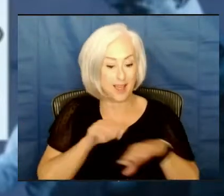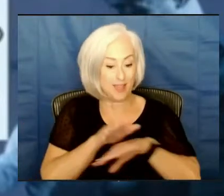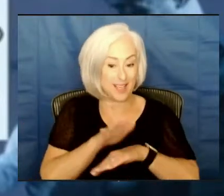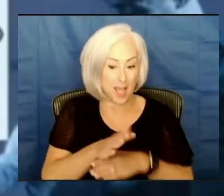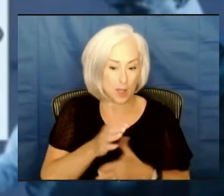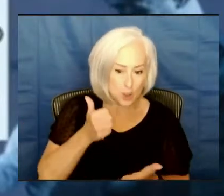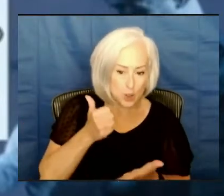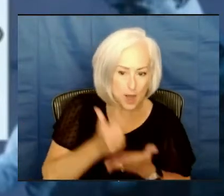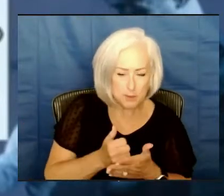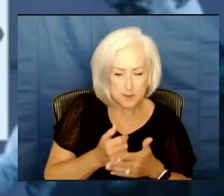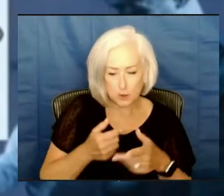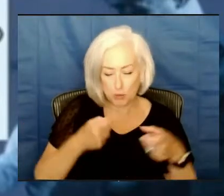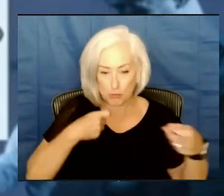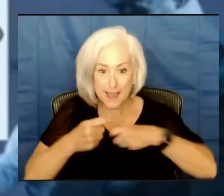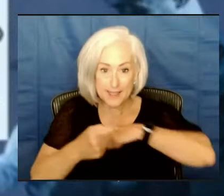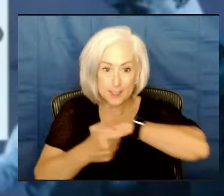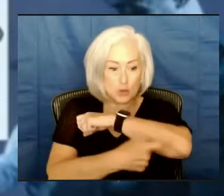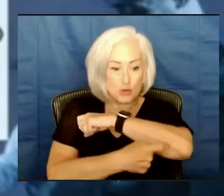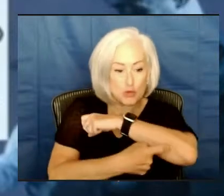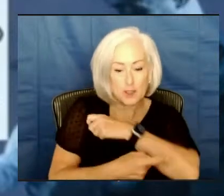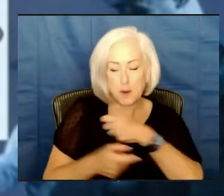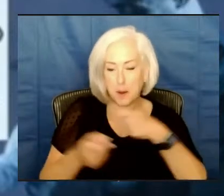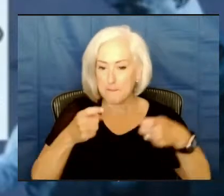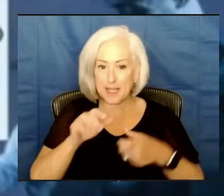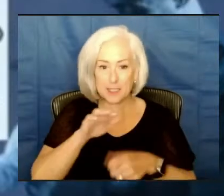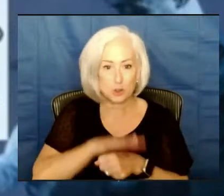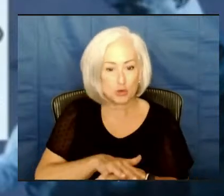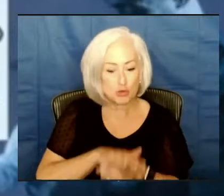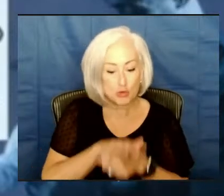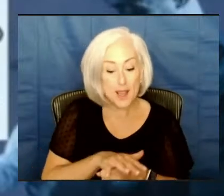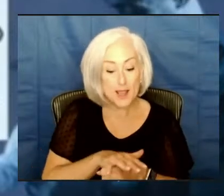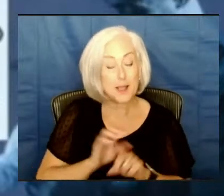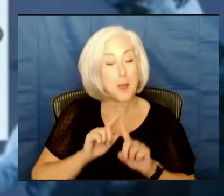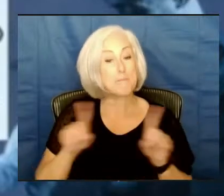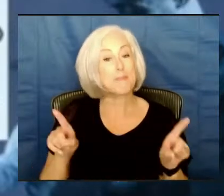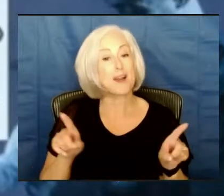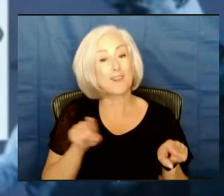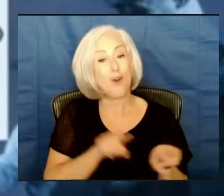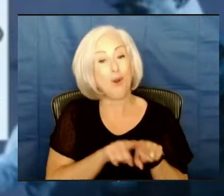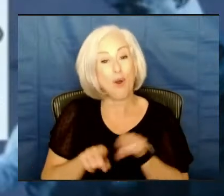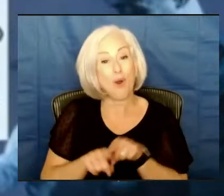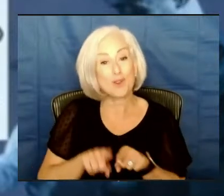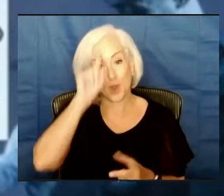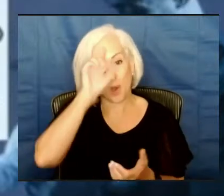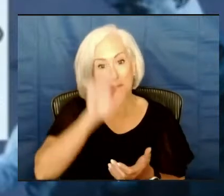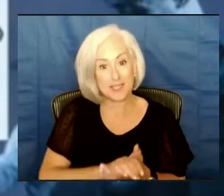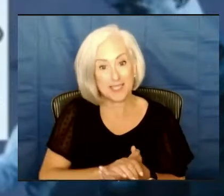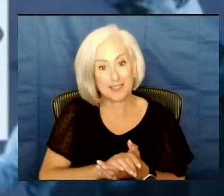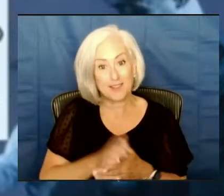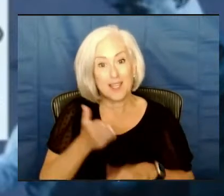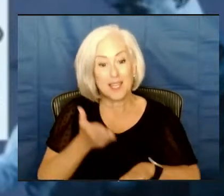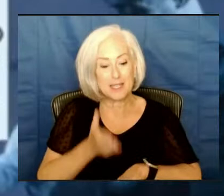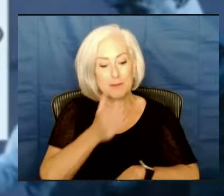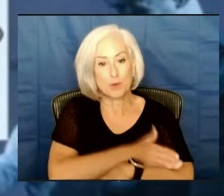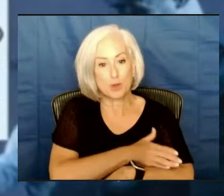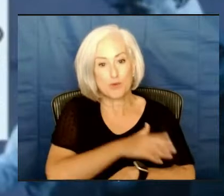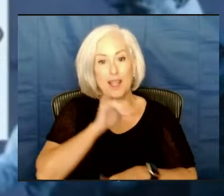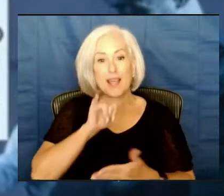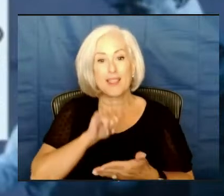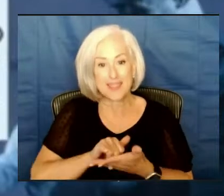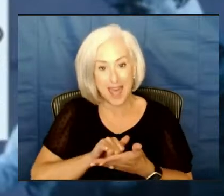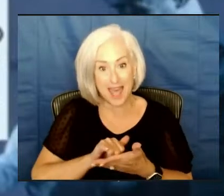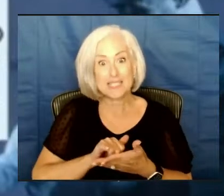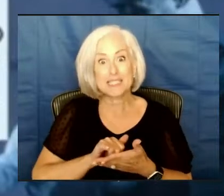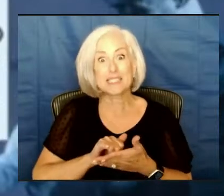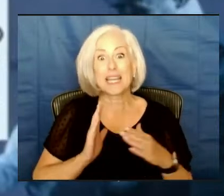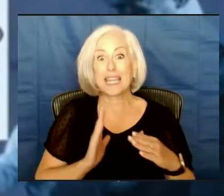to deal with the stress in their lives. But also, I believe that enhancing that intervention with counseling meant that there was